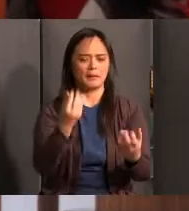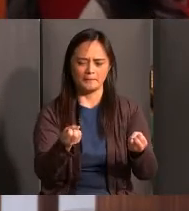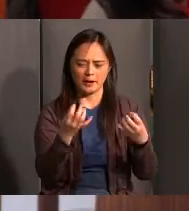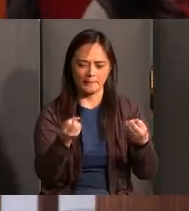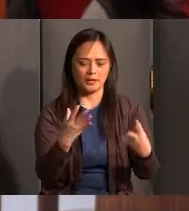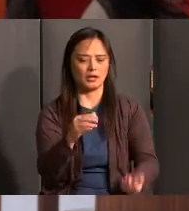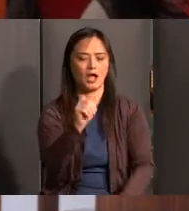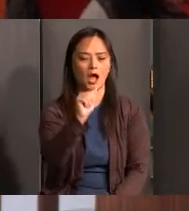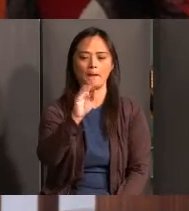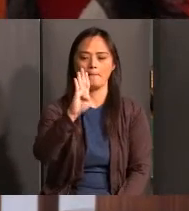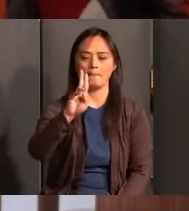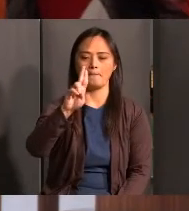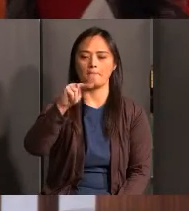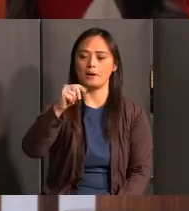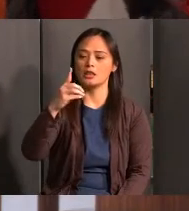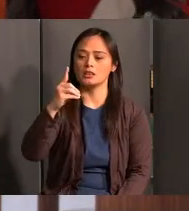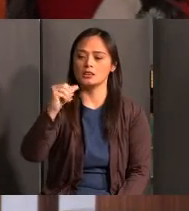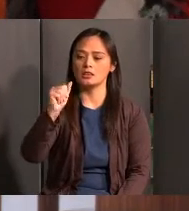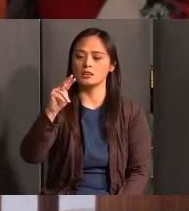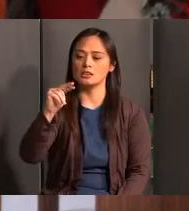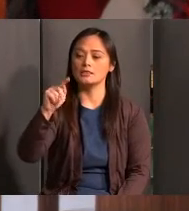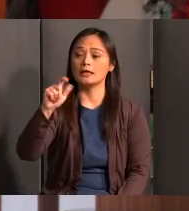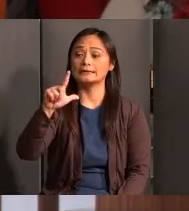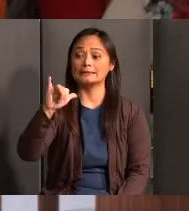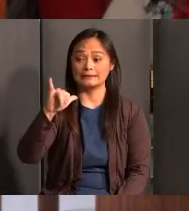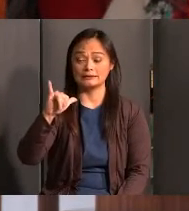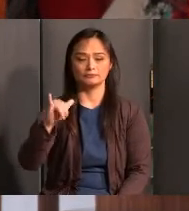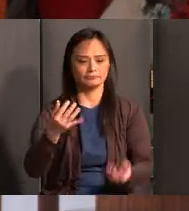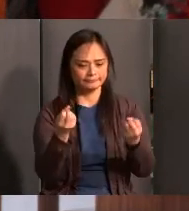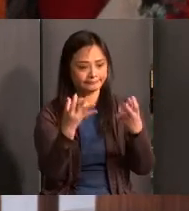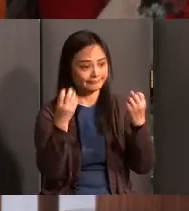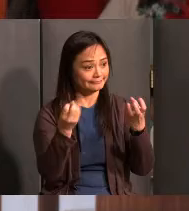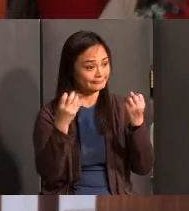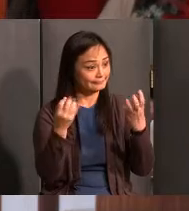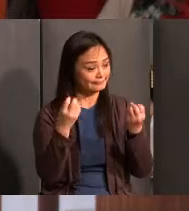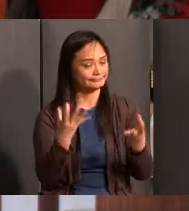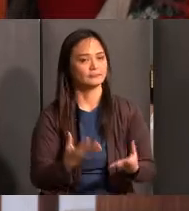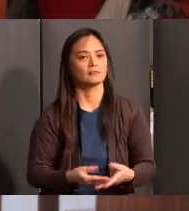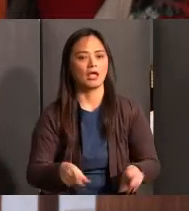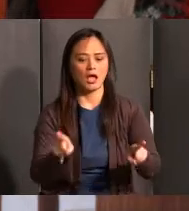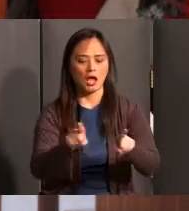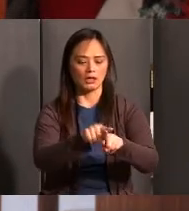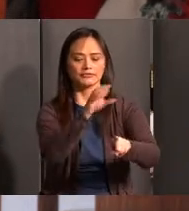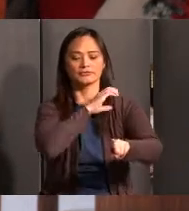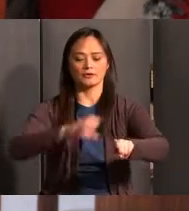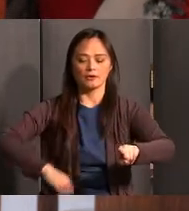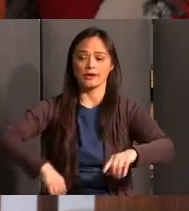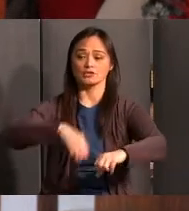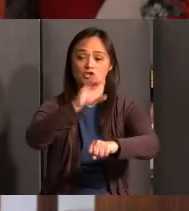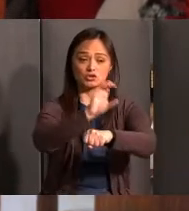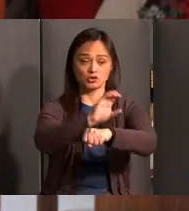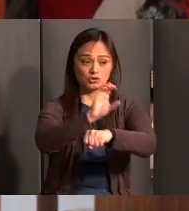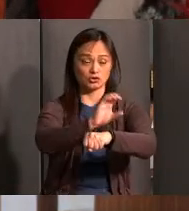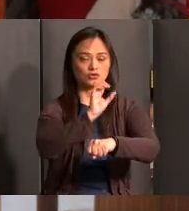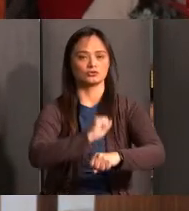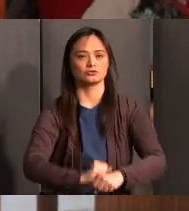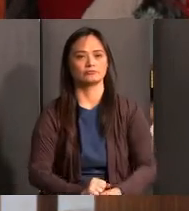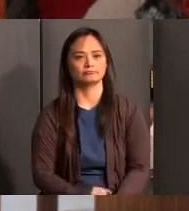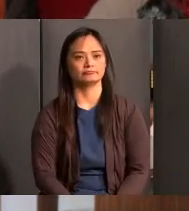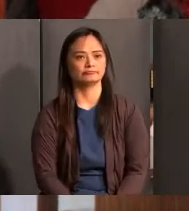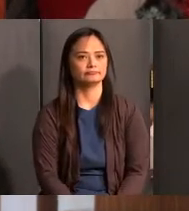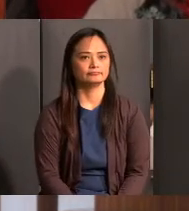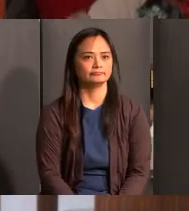Christ's ecclesia. I was just telling our class, no, itong ating Lighthouse Enrichment